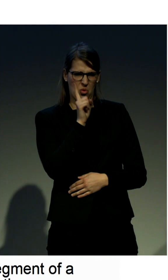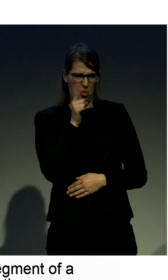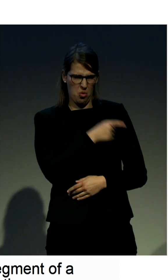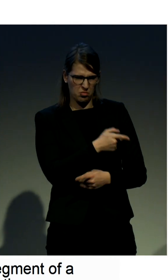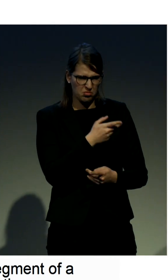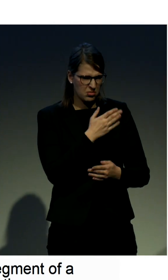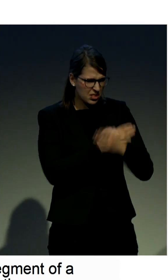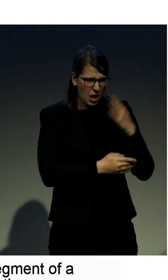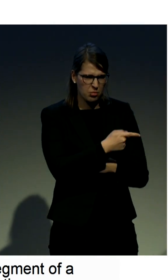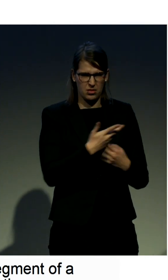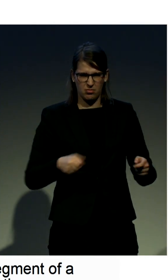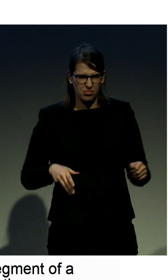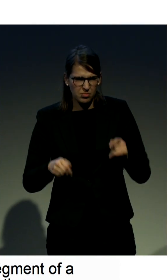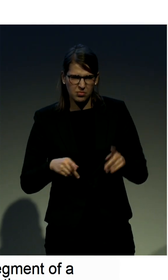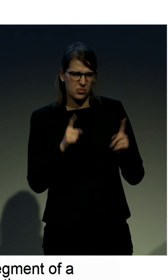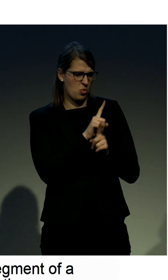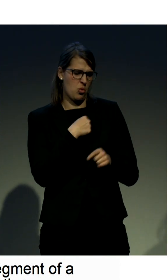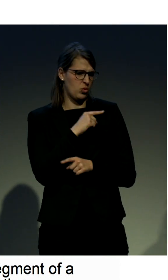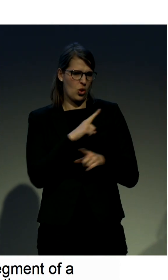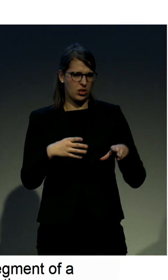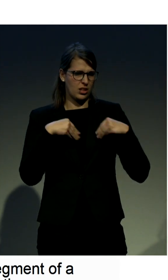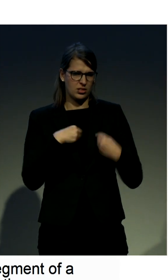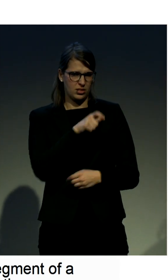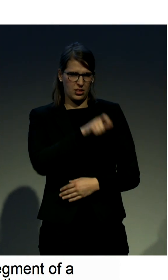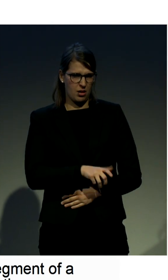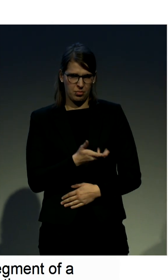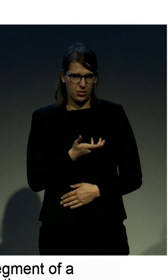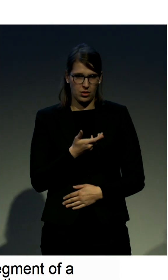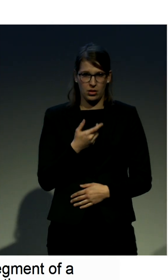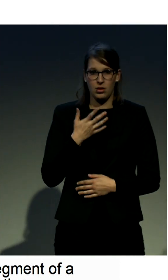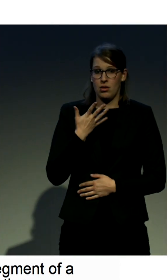have that. My mother wants an able-bodied woman.